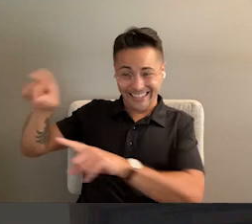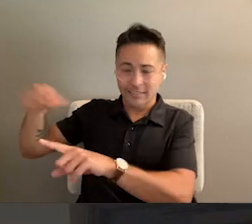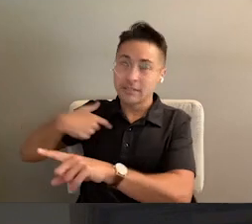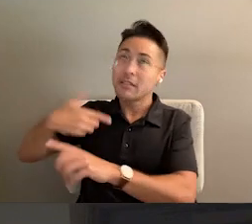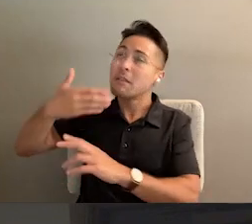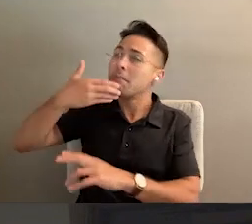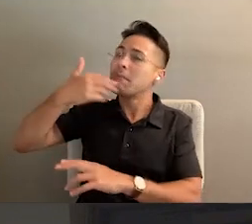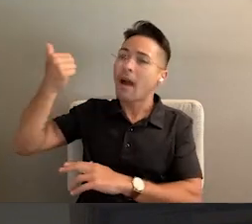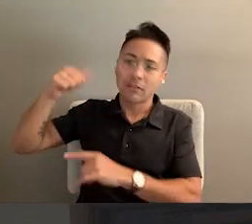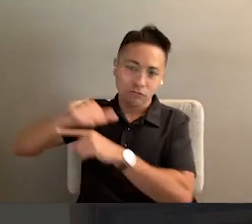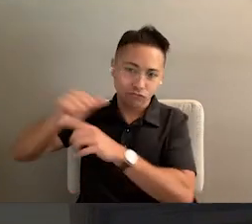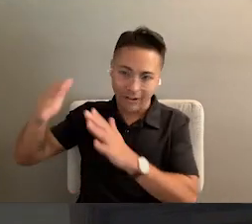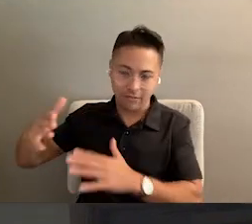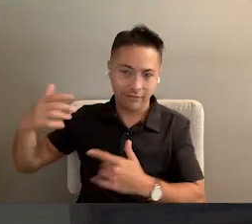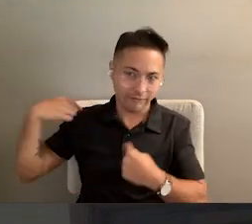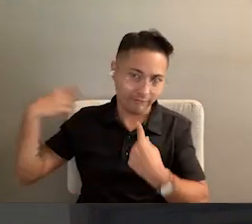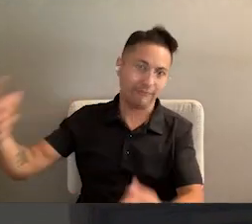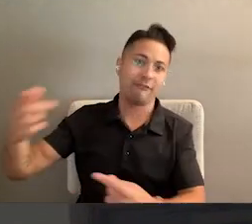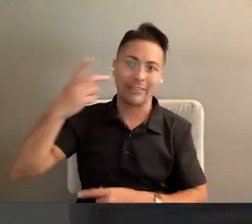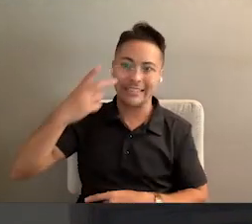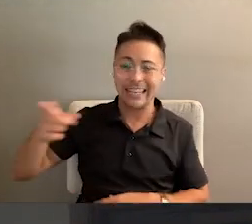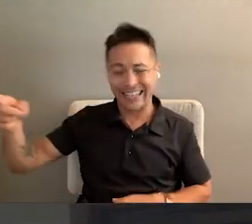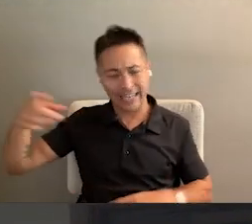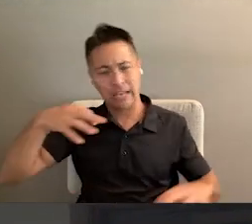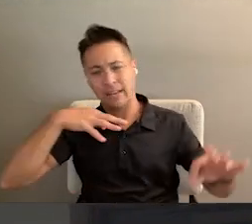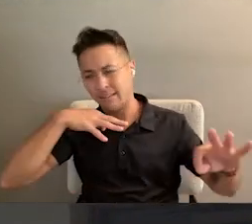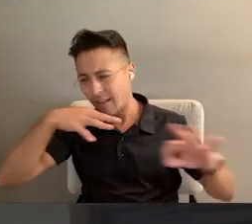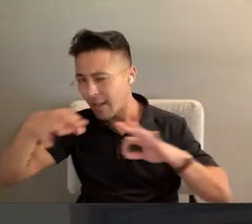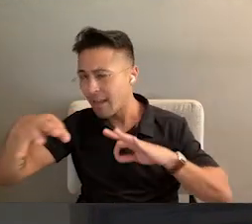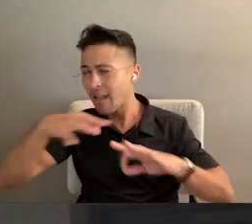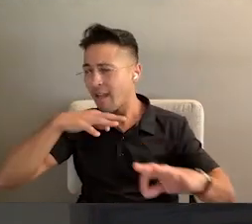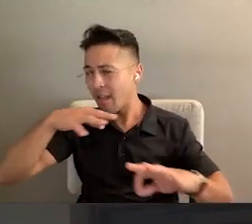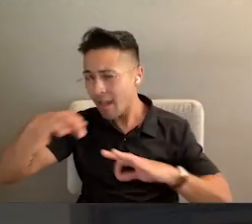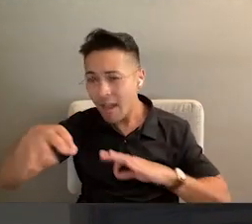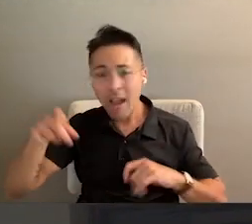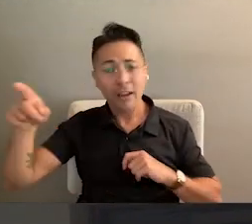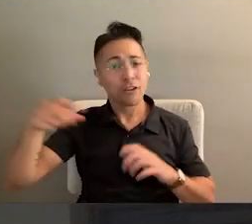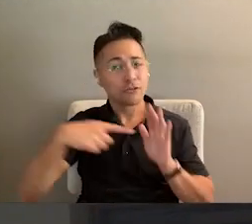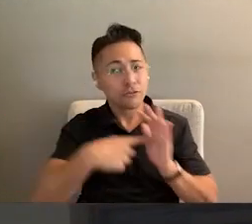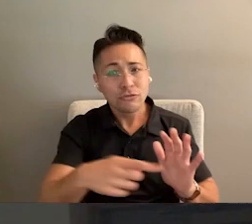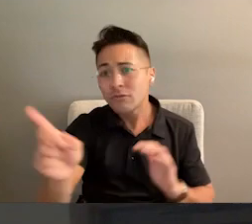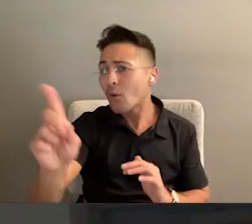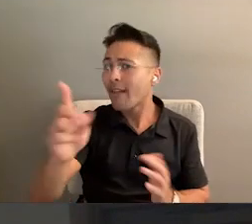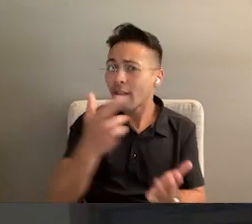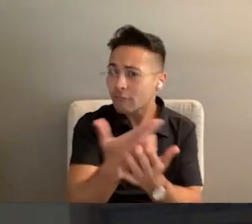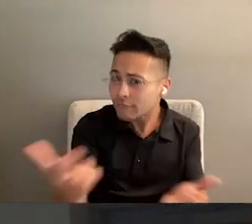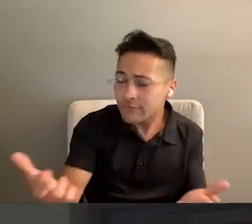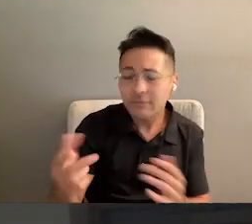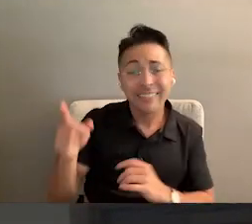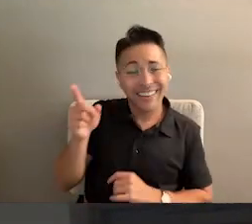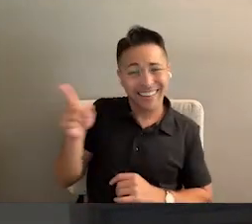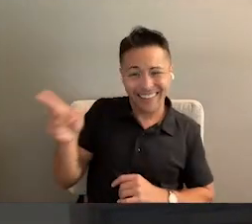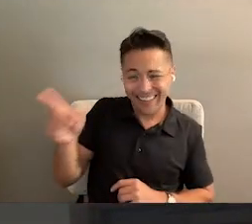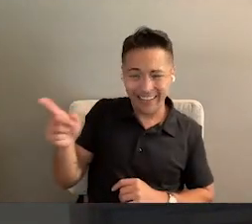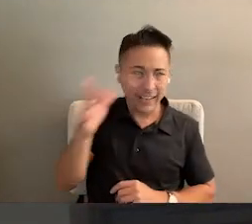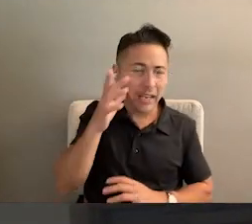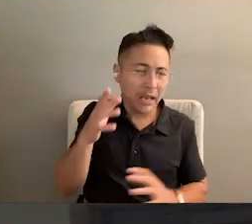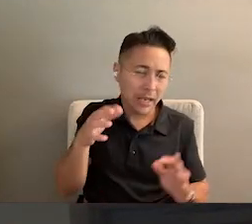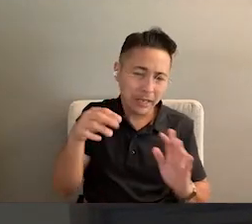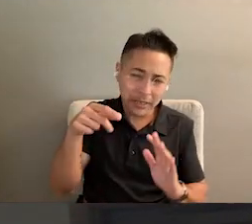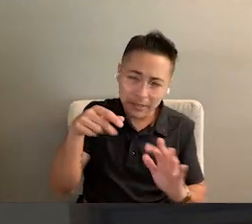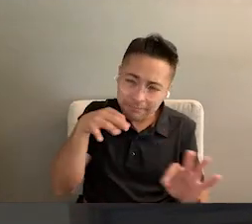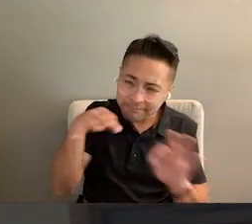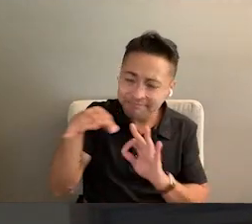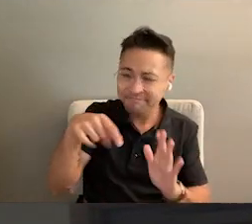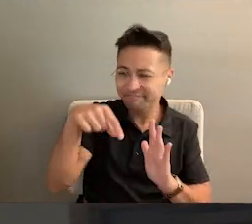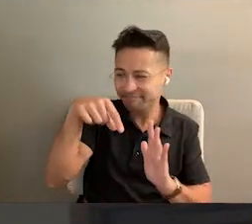could have stayed. I'm sorry he had to go, but listen, he is one of the best trainers I've ever seen. And he walks you through, and he shows you